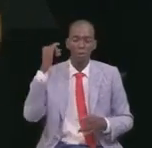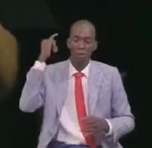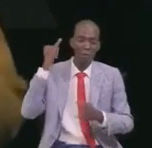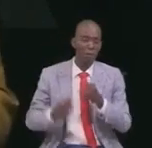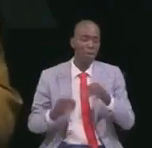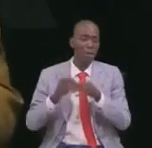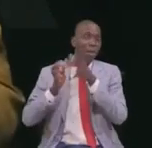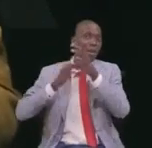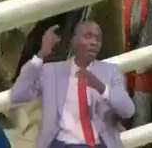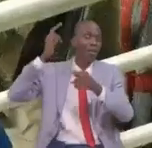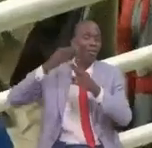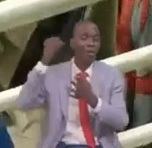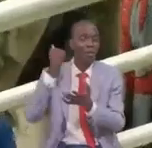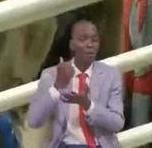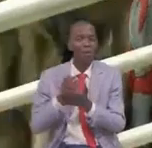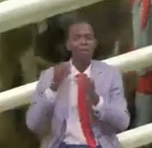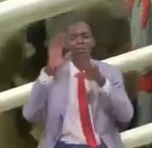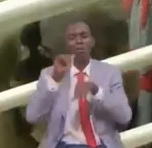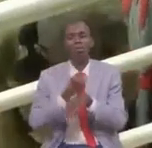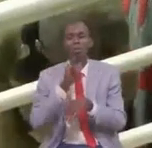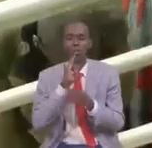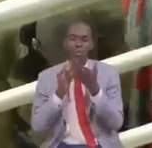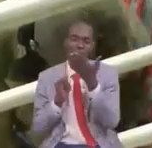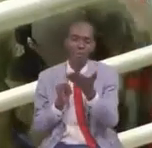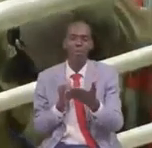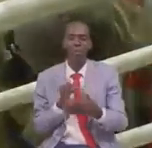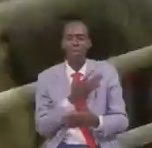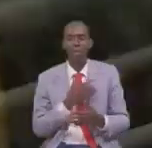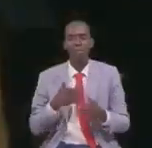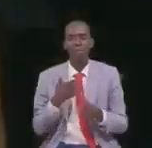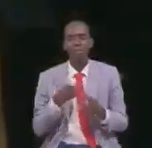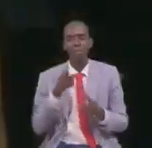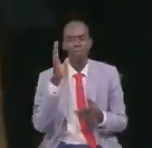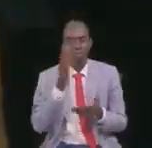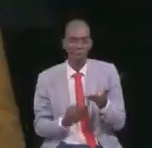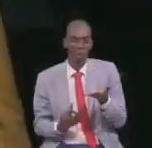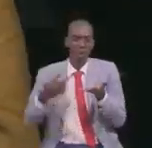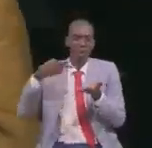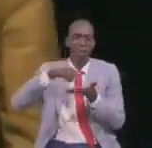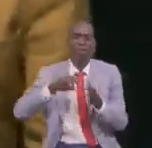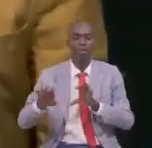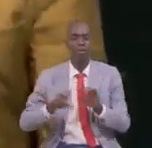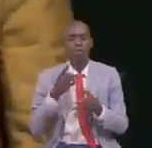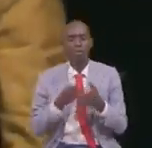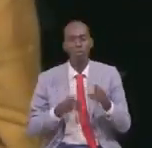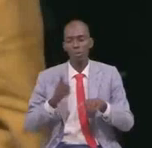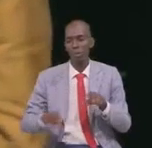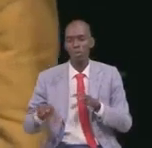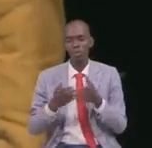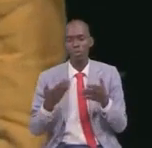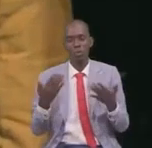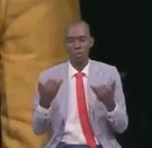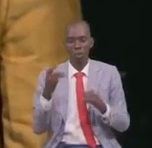the miracle is there already. And then you will rise and do what you are not able to do before. Lay your hand where